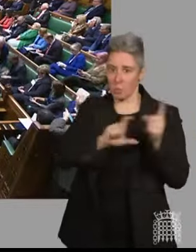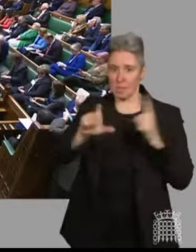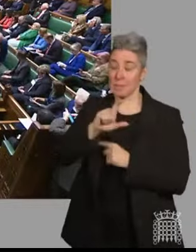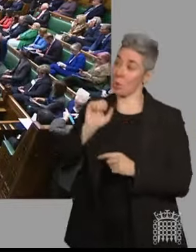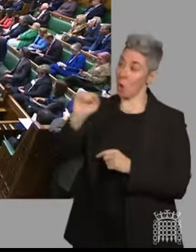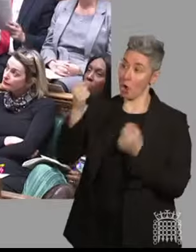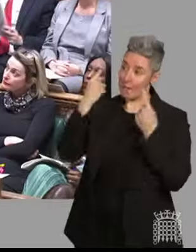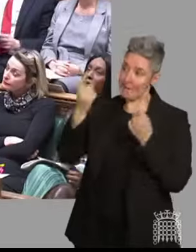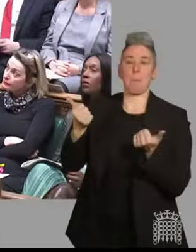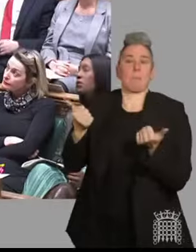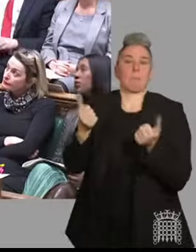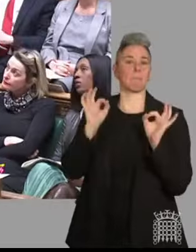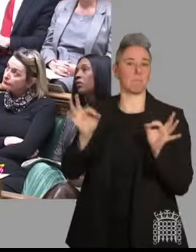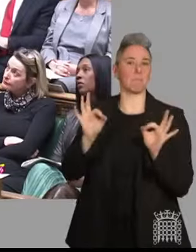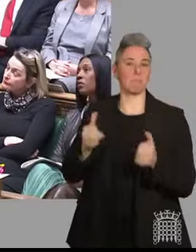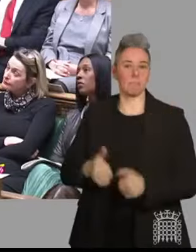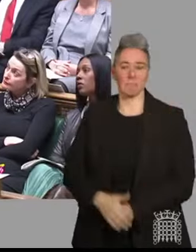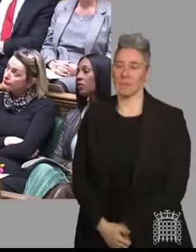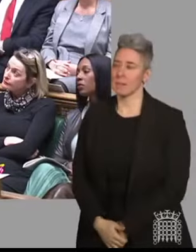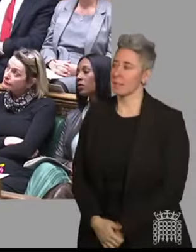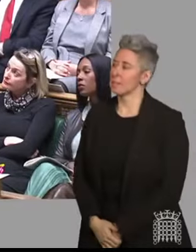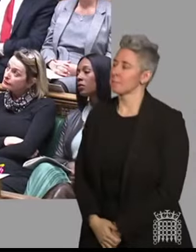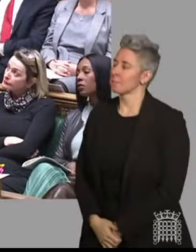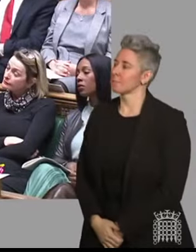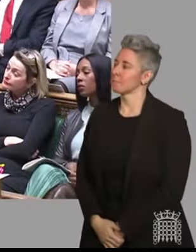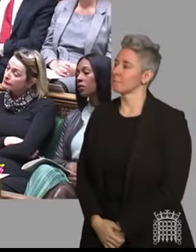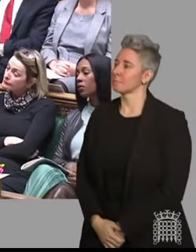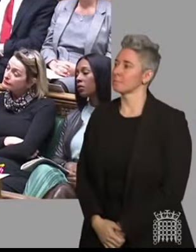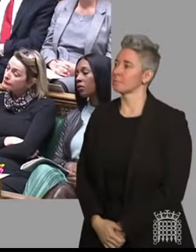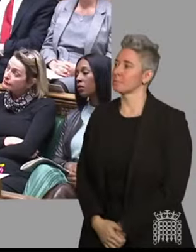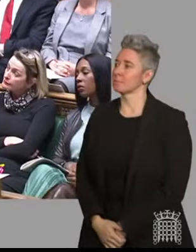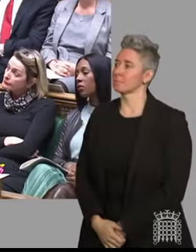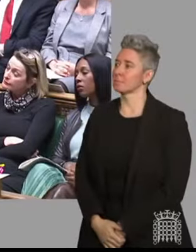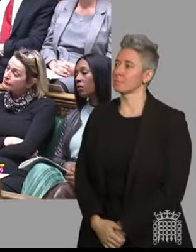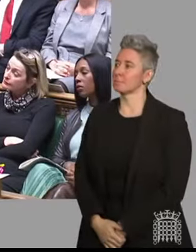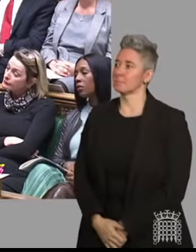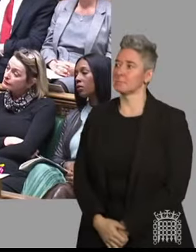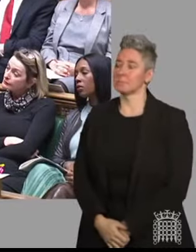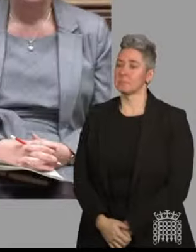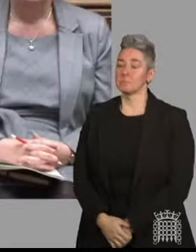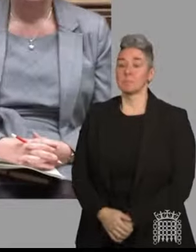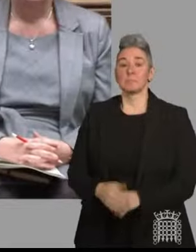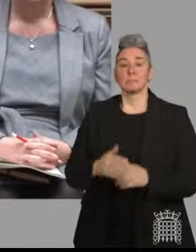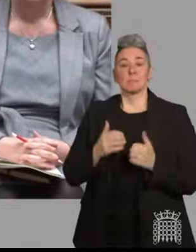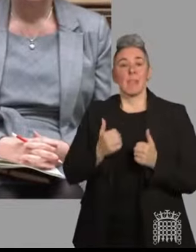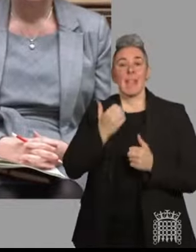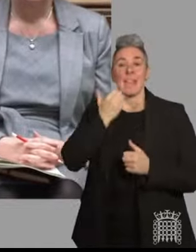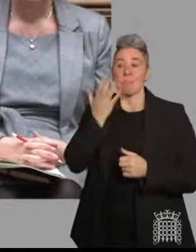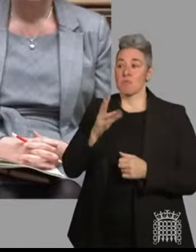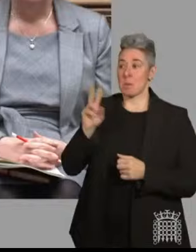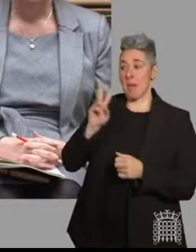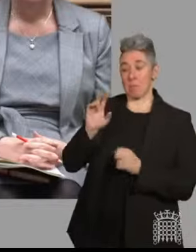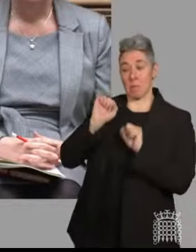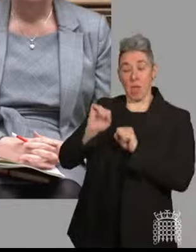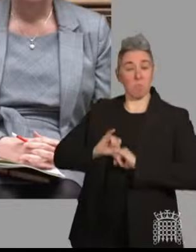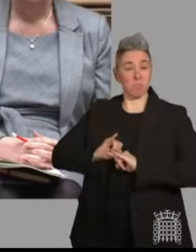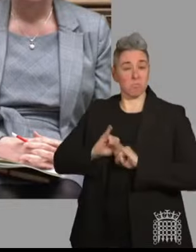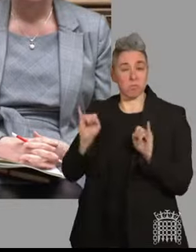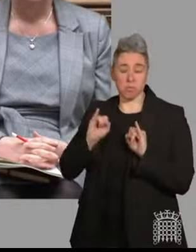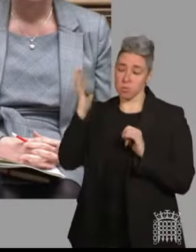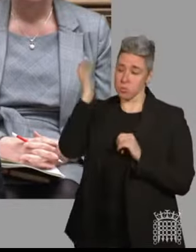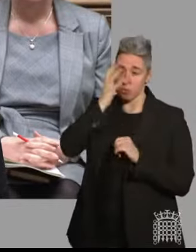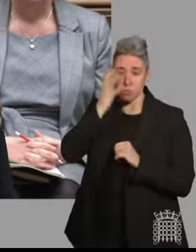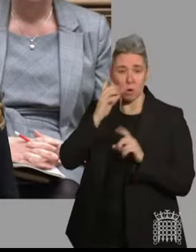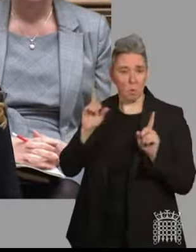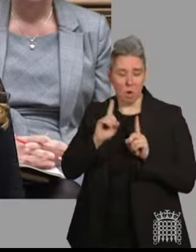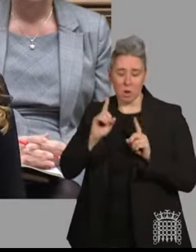parent's worst nightmare is watching their children starve and suffer. Yet in Gaza,